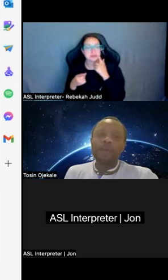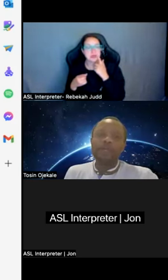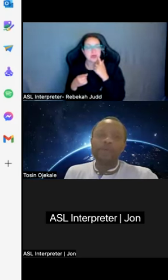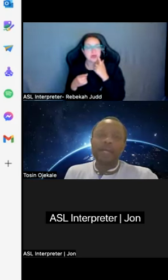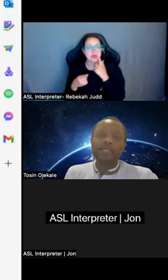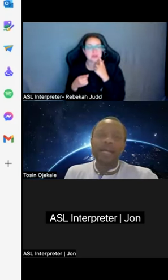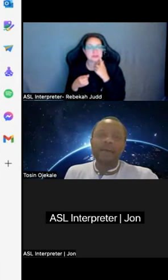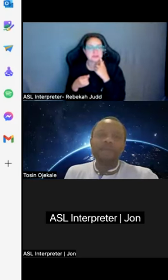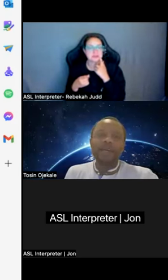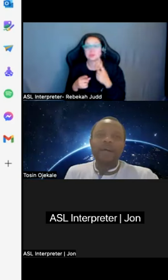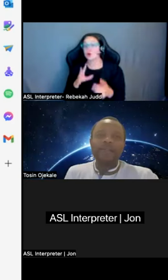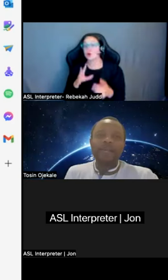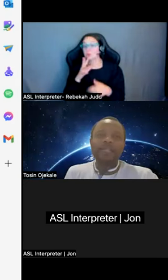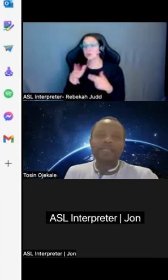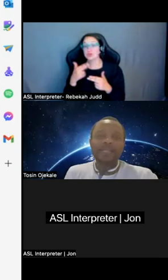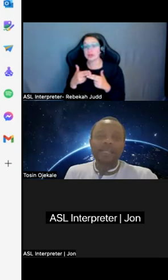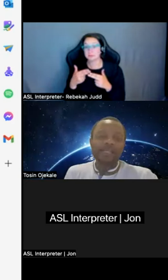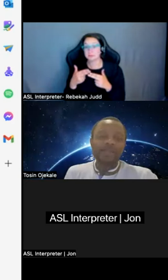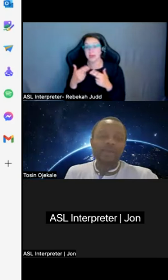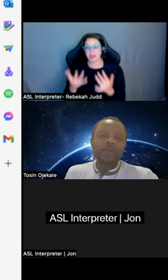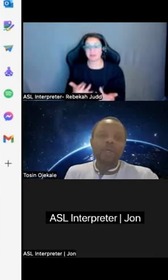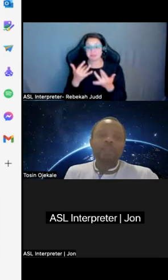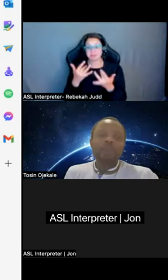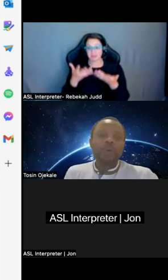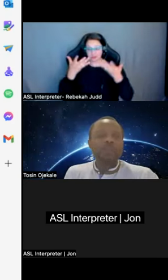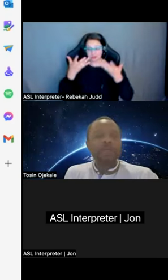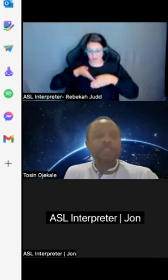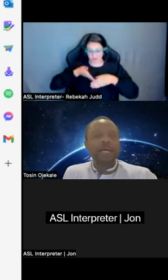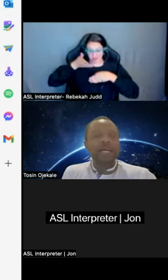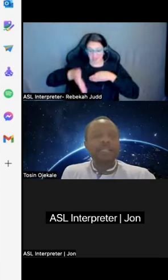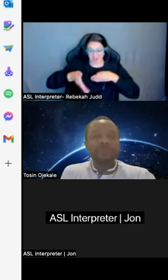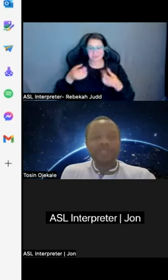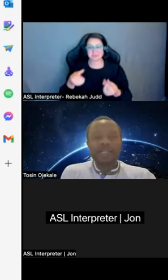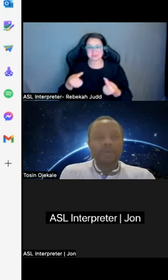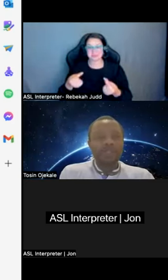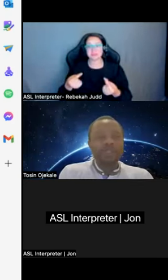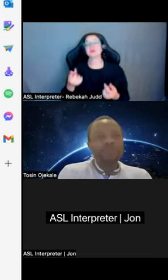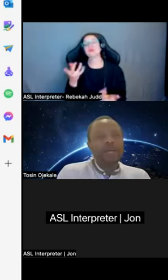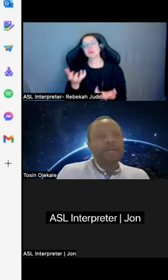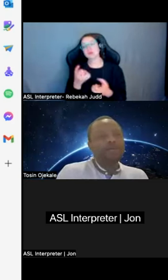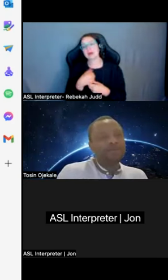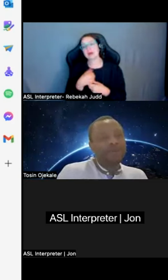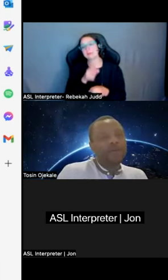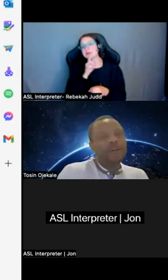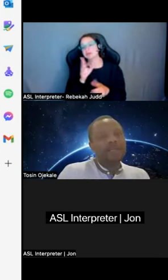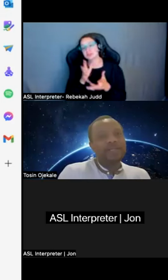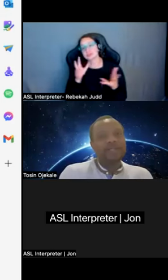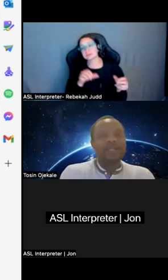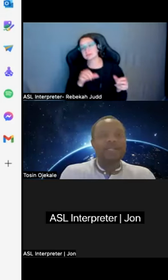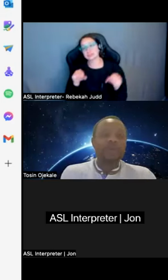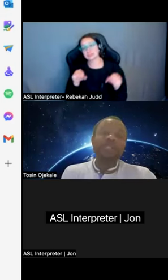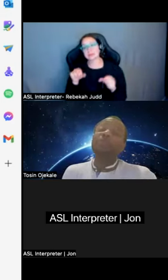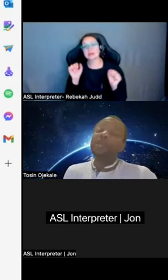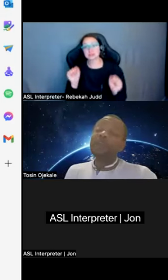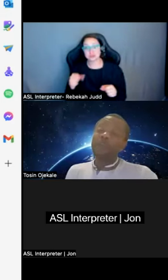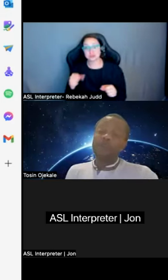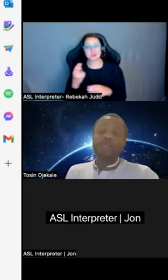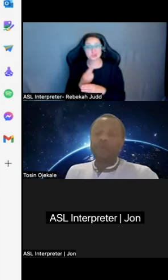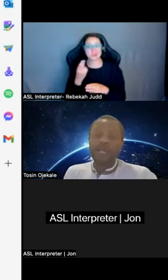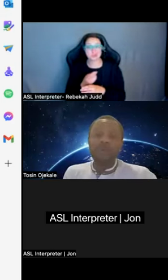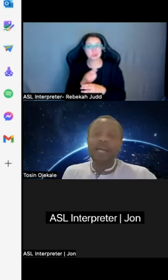recovery, right? After incident. So you want to make sure that as much as possible, you are able to recover as much as possible,